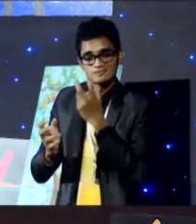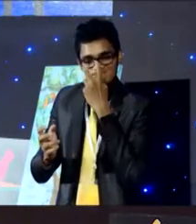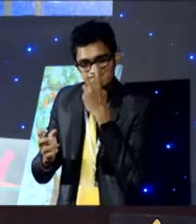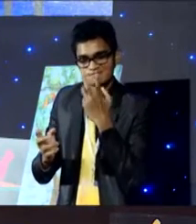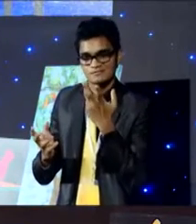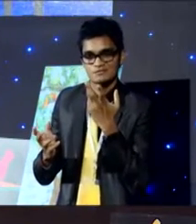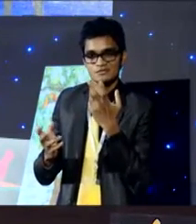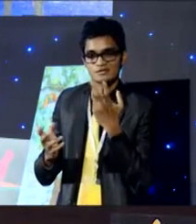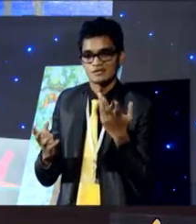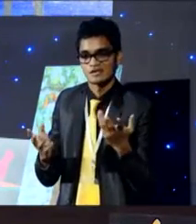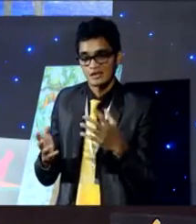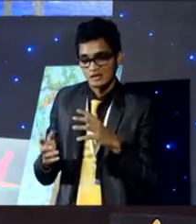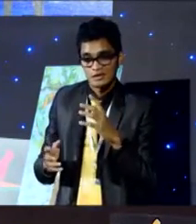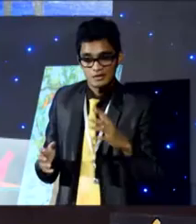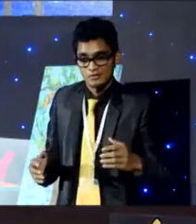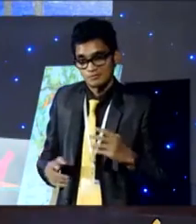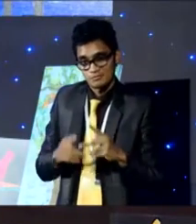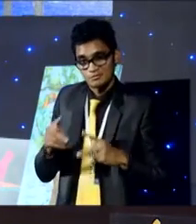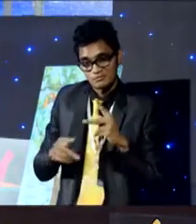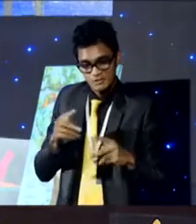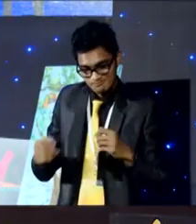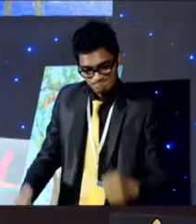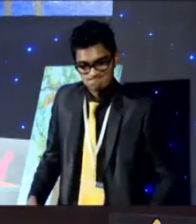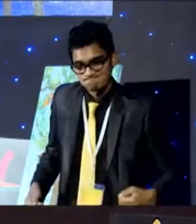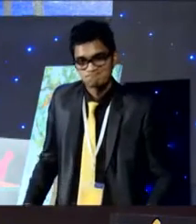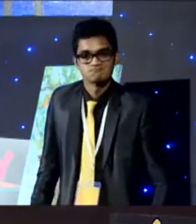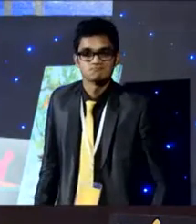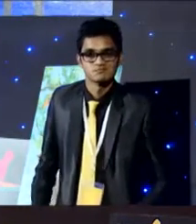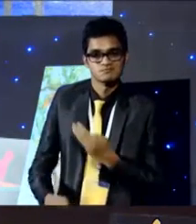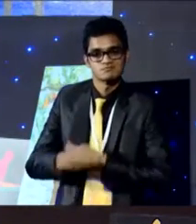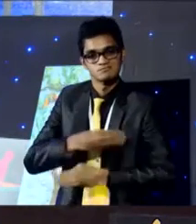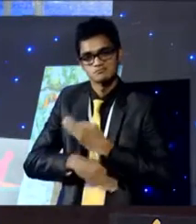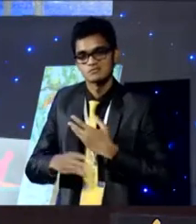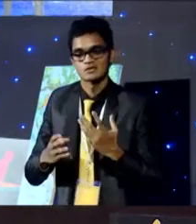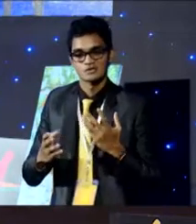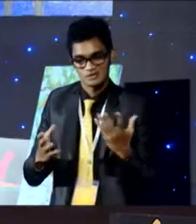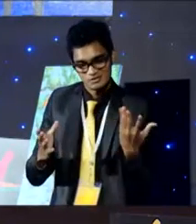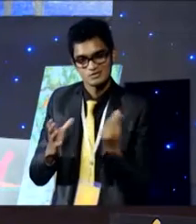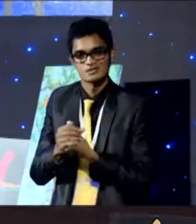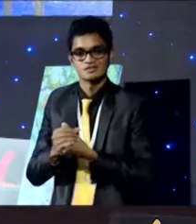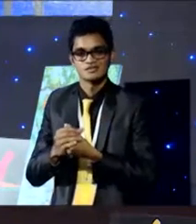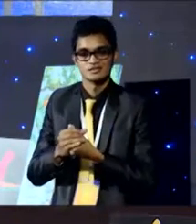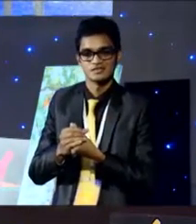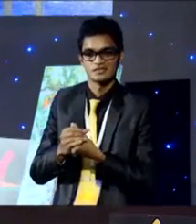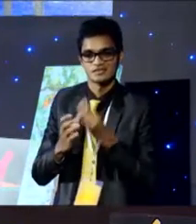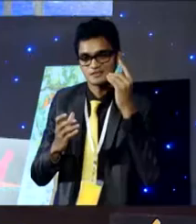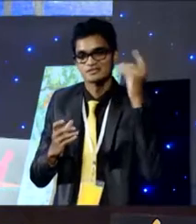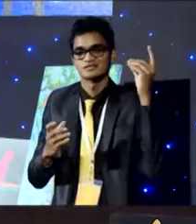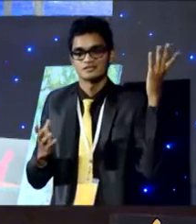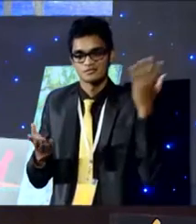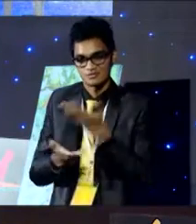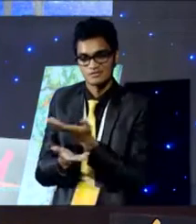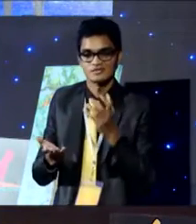who cannot move. Dream of those India which would include voices who cannot be heard.